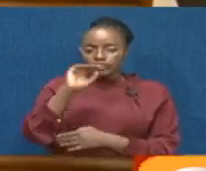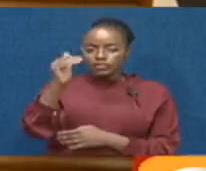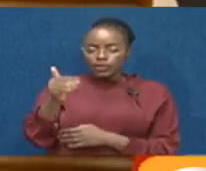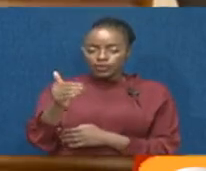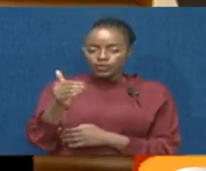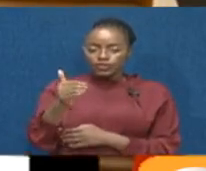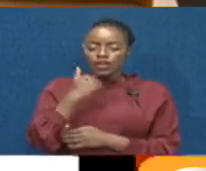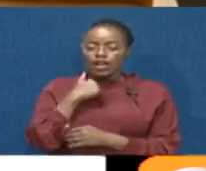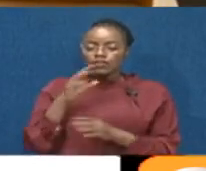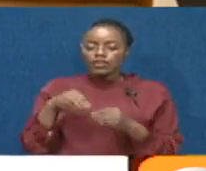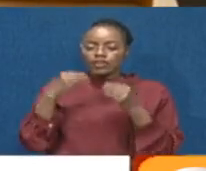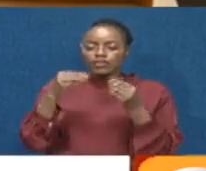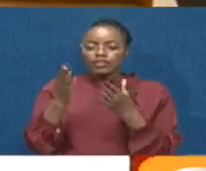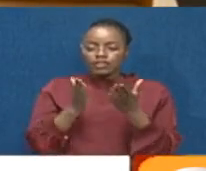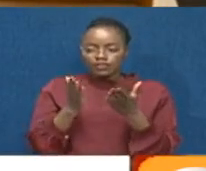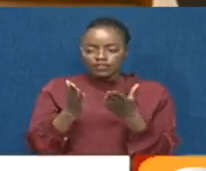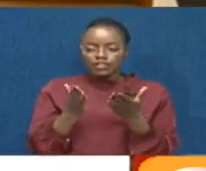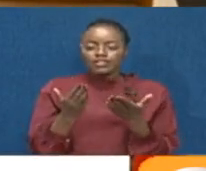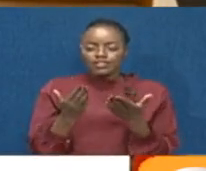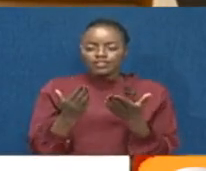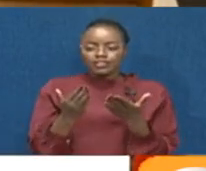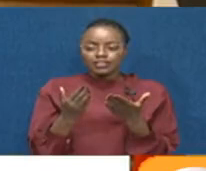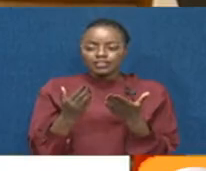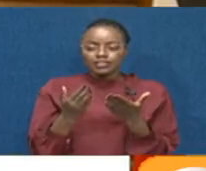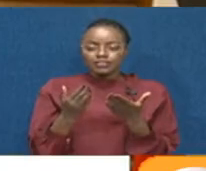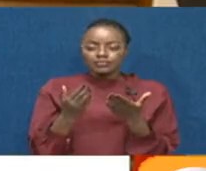city serves its